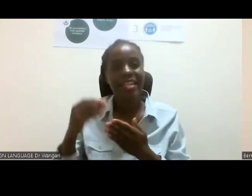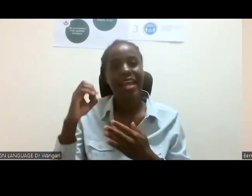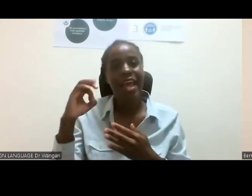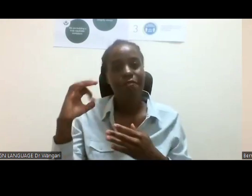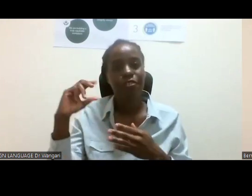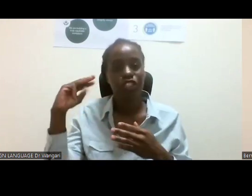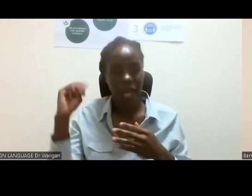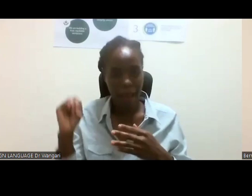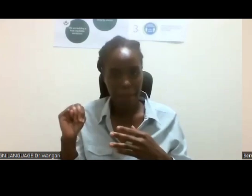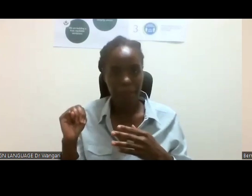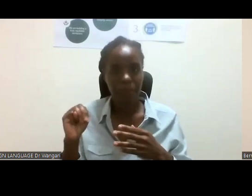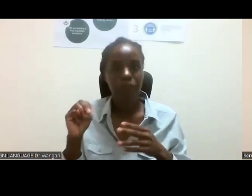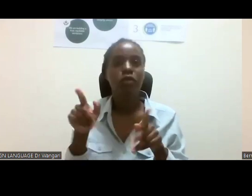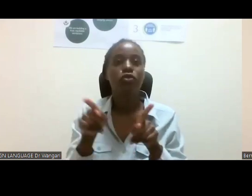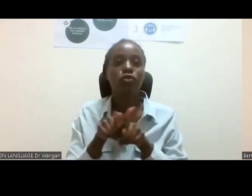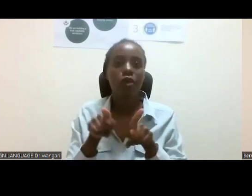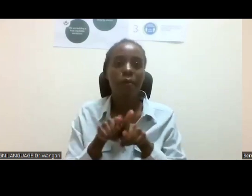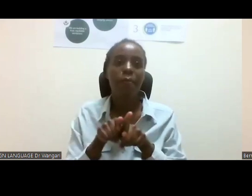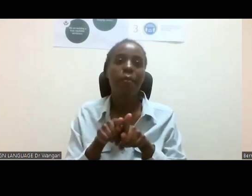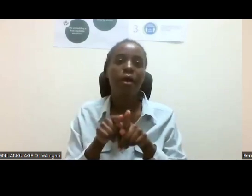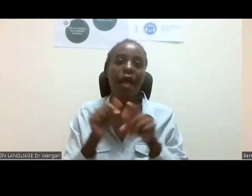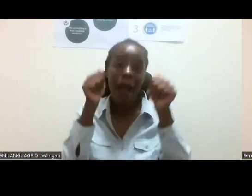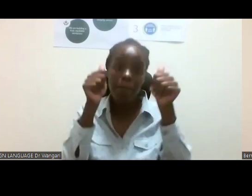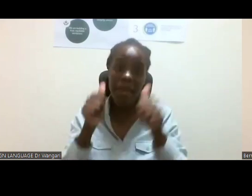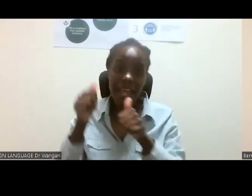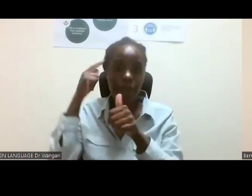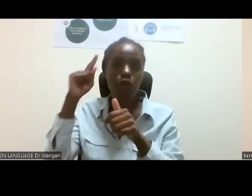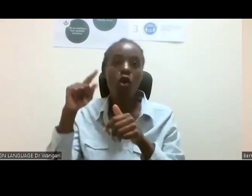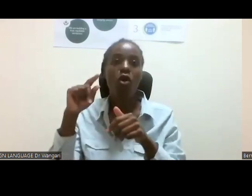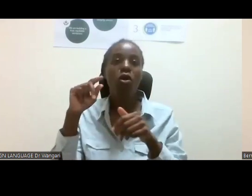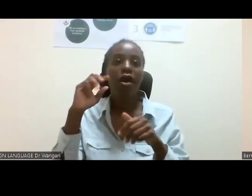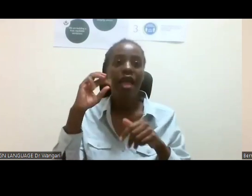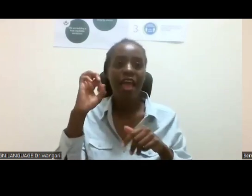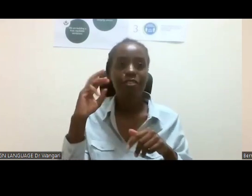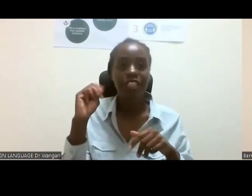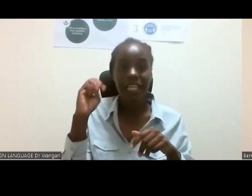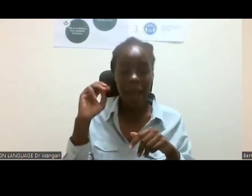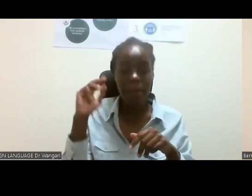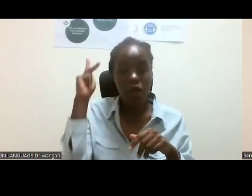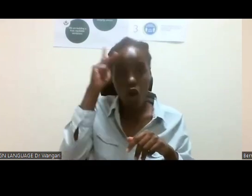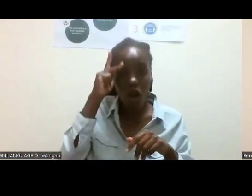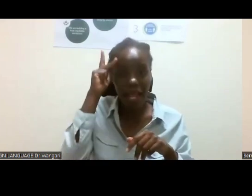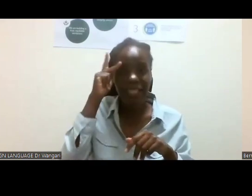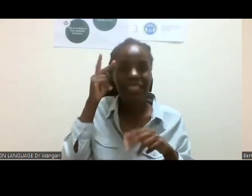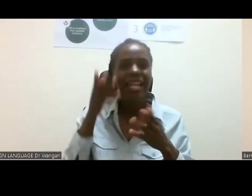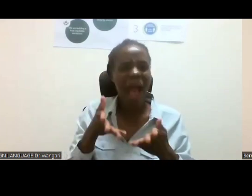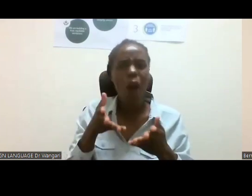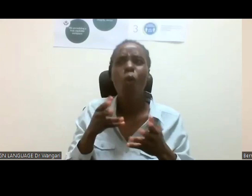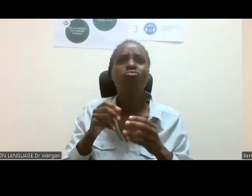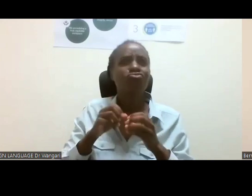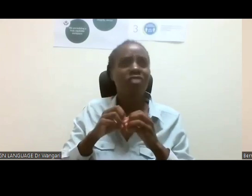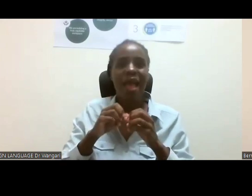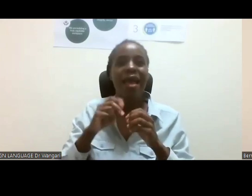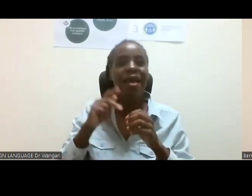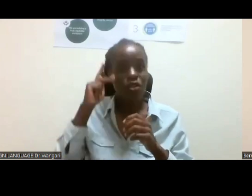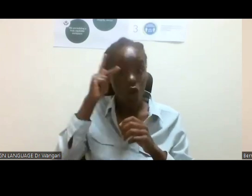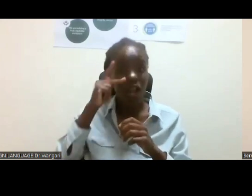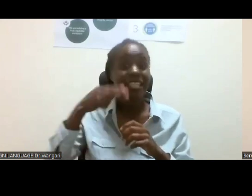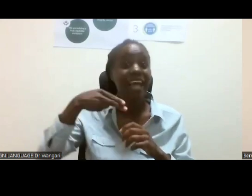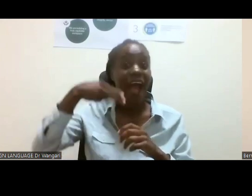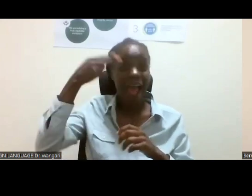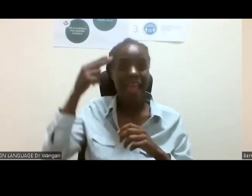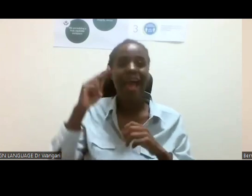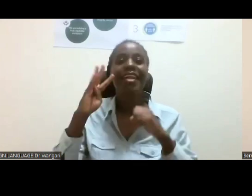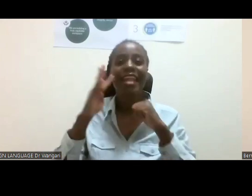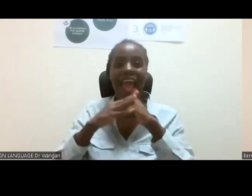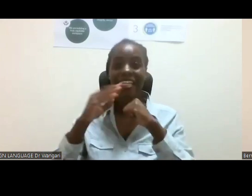in the End FGM campaign. The average knowledge about FGM in Kenya is over 90%. Therefore, more creative interventions